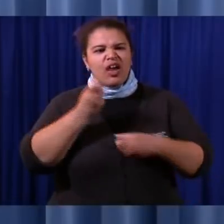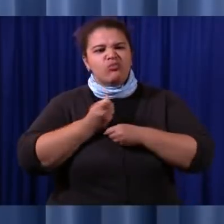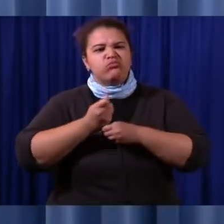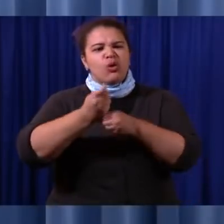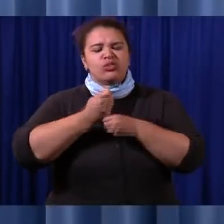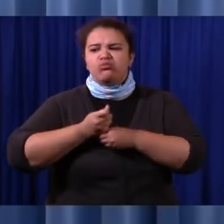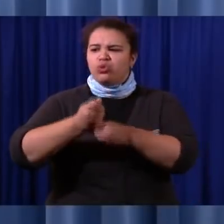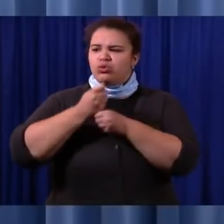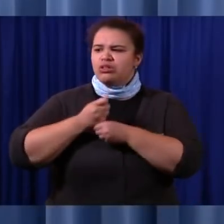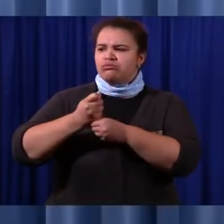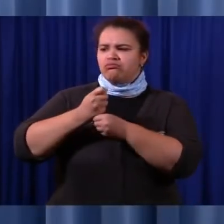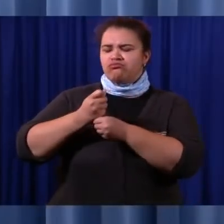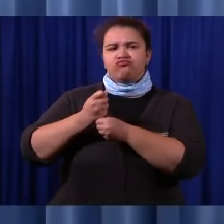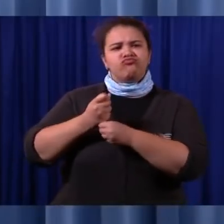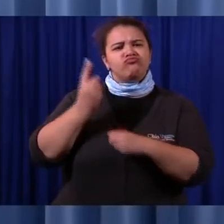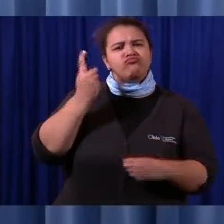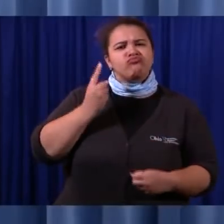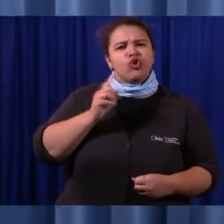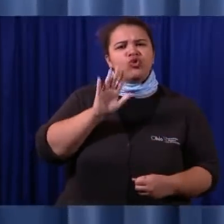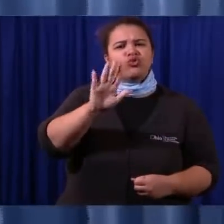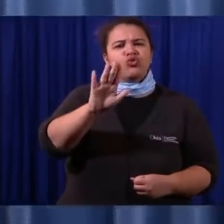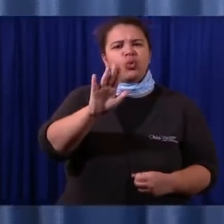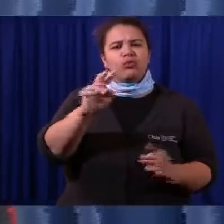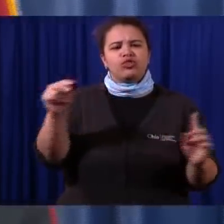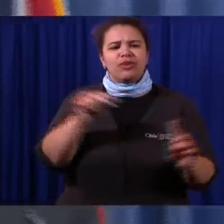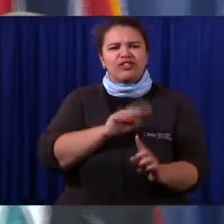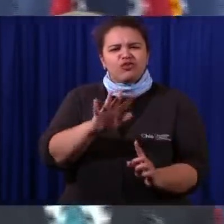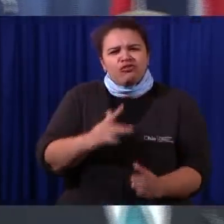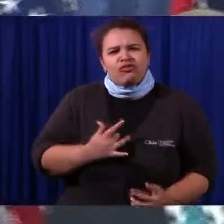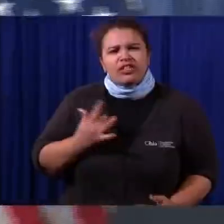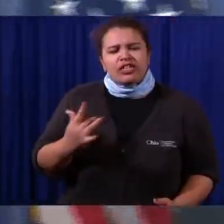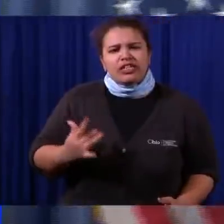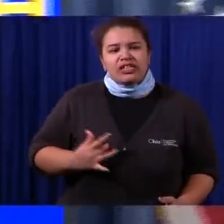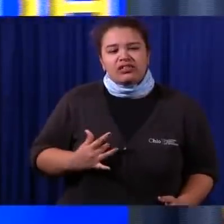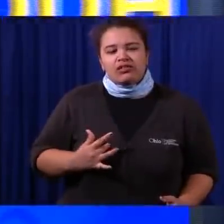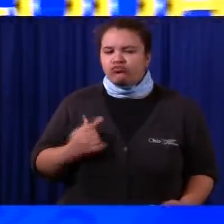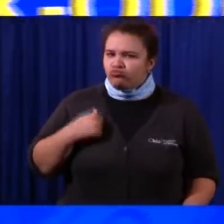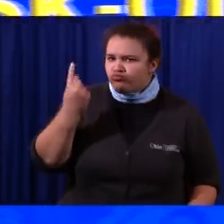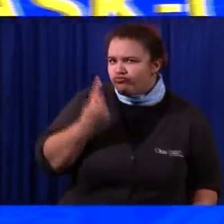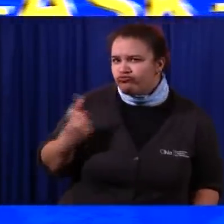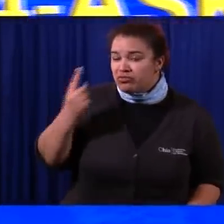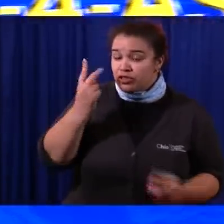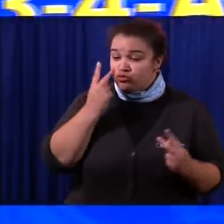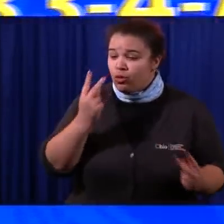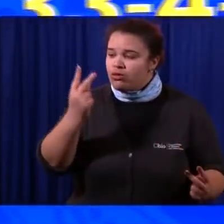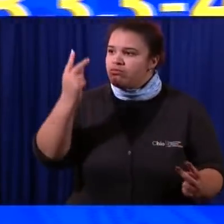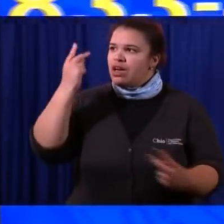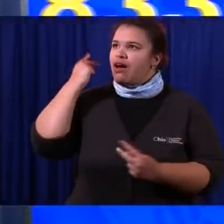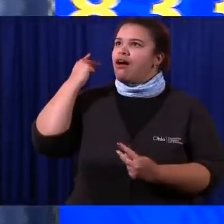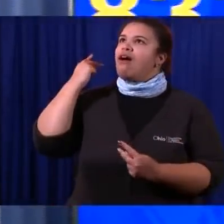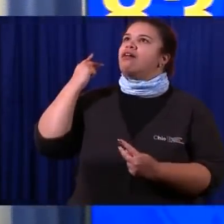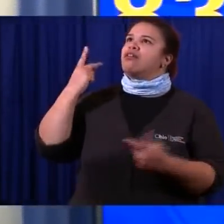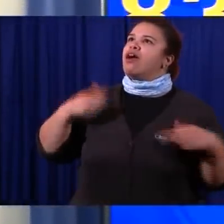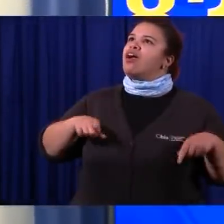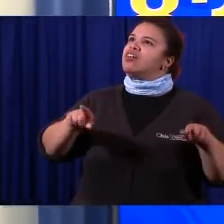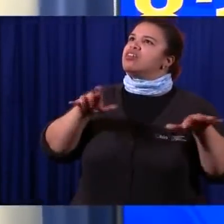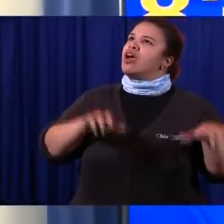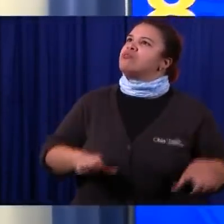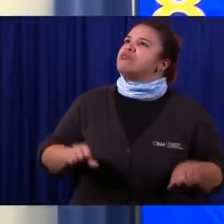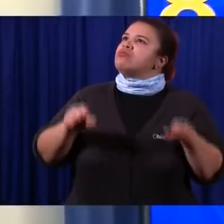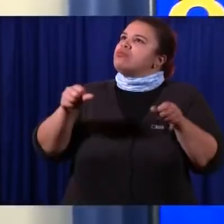all of that? And did you ever look back at your time leading the state and regret any of the decisions that you made during this